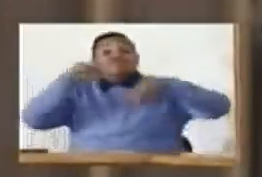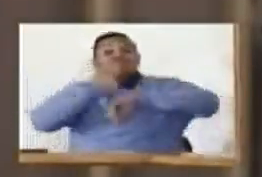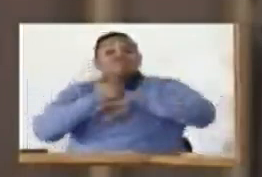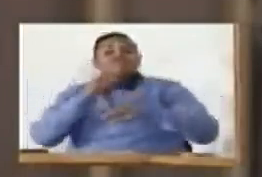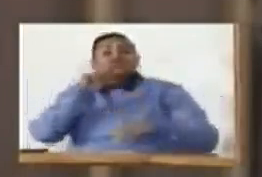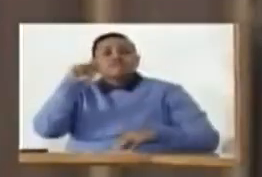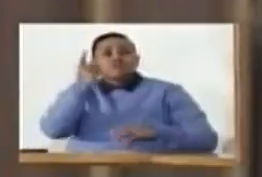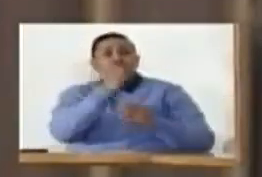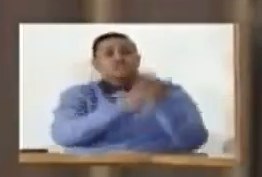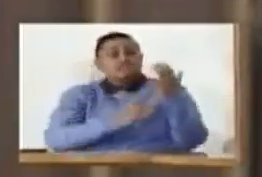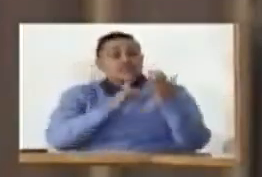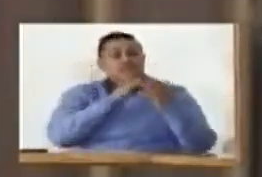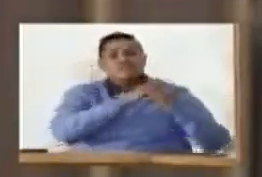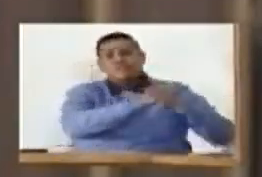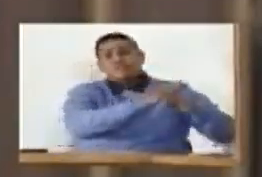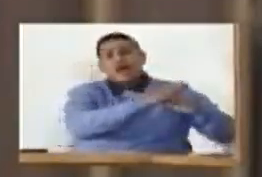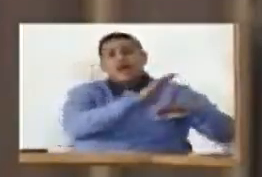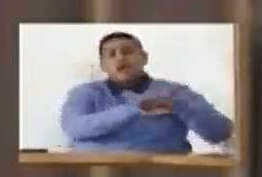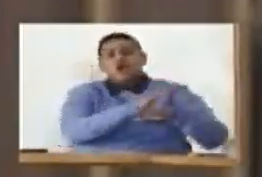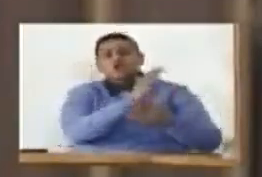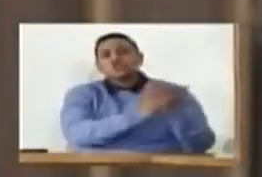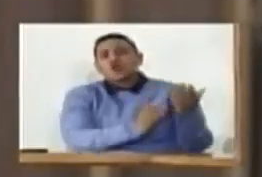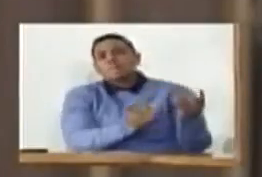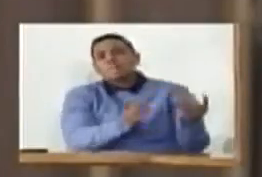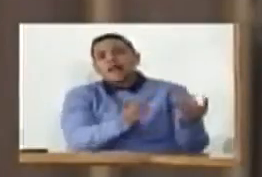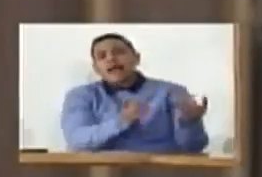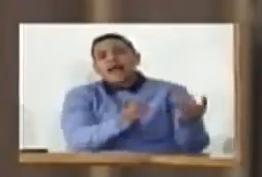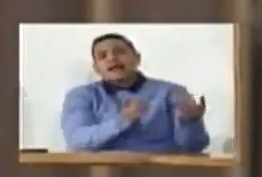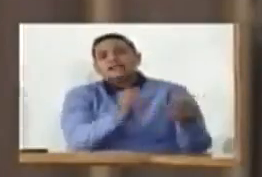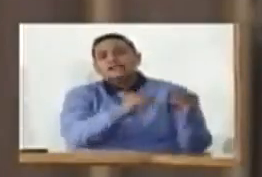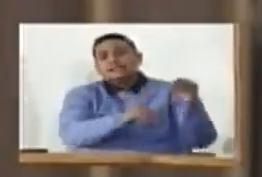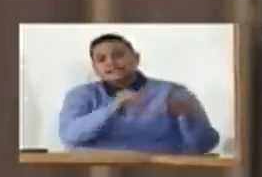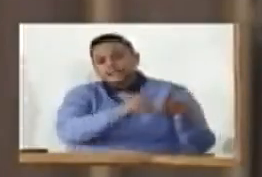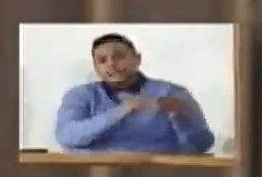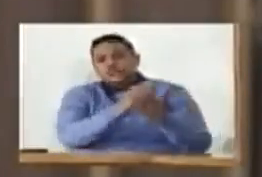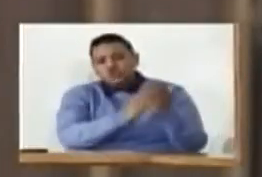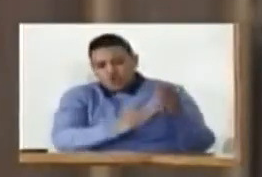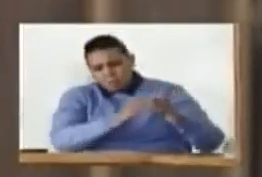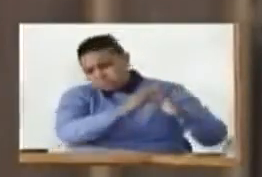first phase of the ban on some plastic packaging materials.